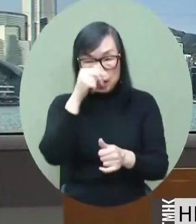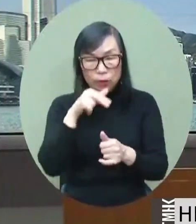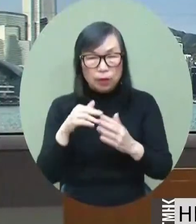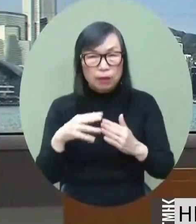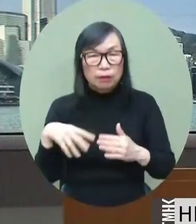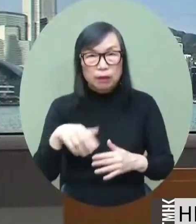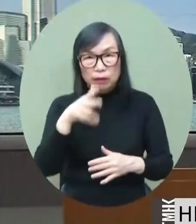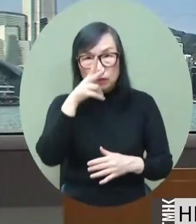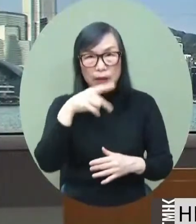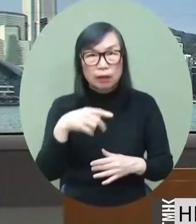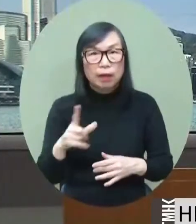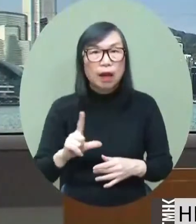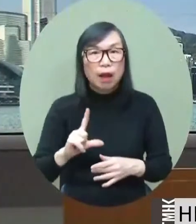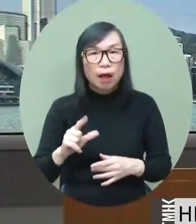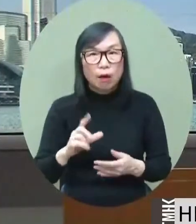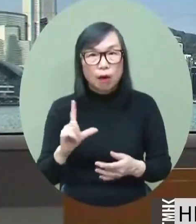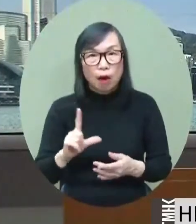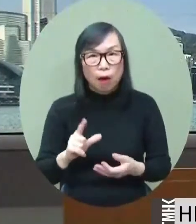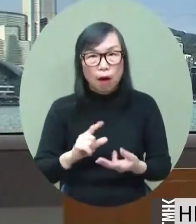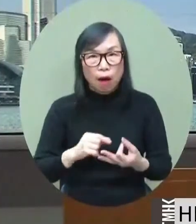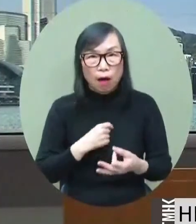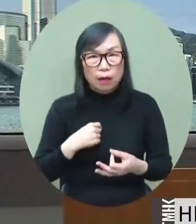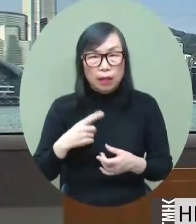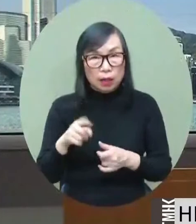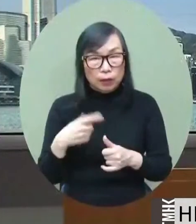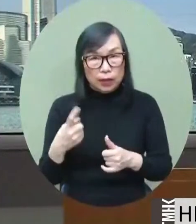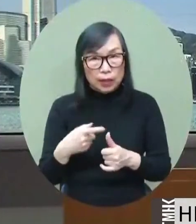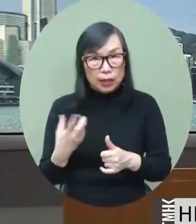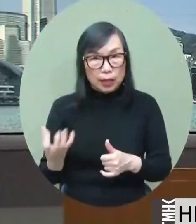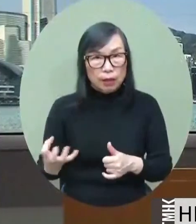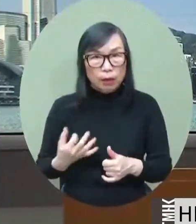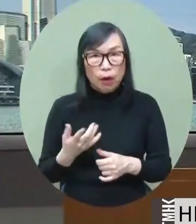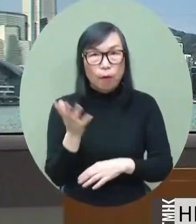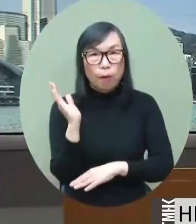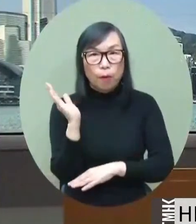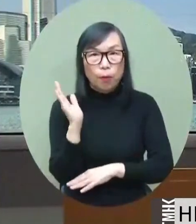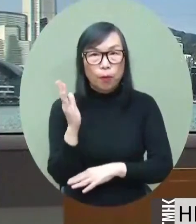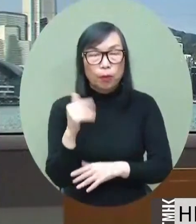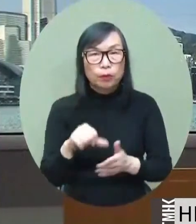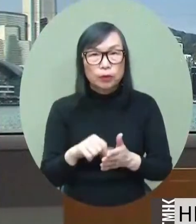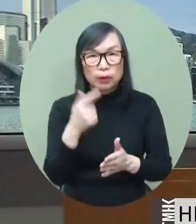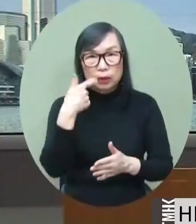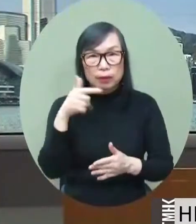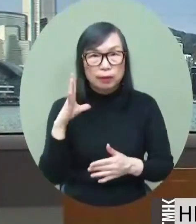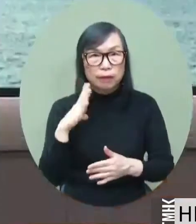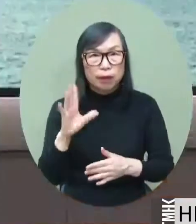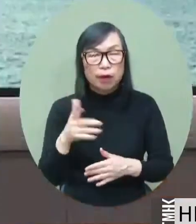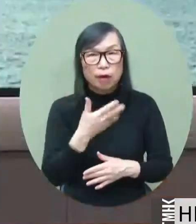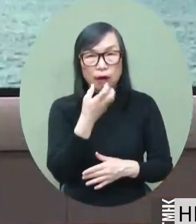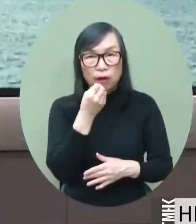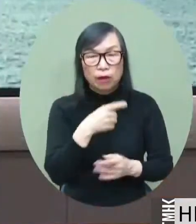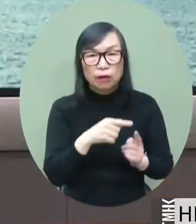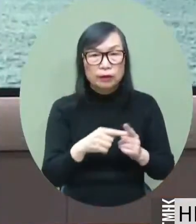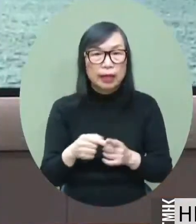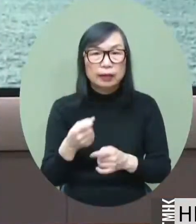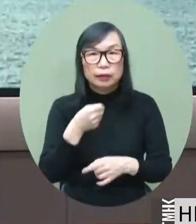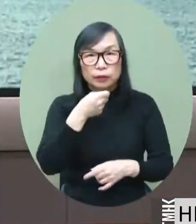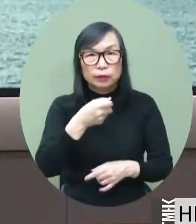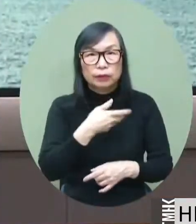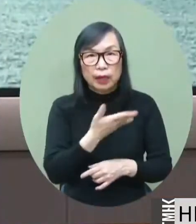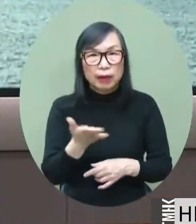of Center for Health Protection, and Dr. Lau Kah-hin, Chief Manager from Hospital Authority. Dr. Au will report to us the number of